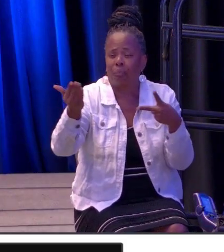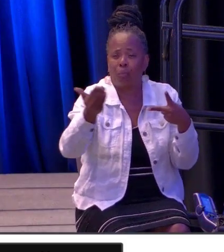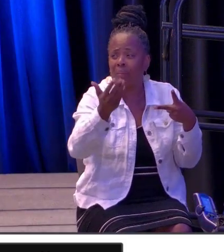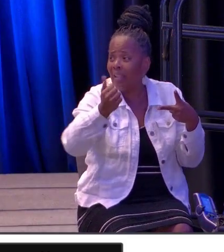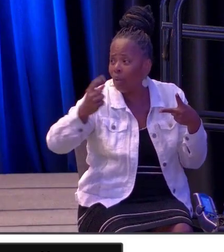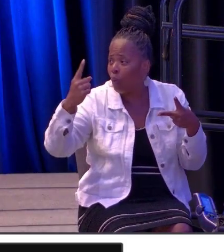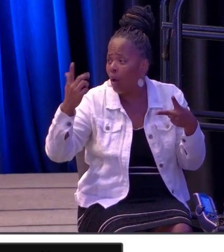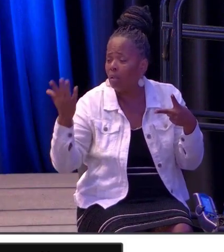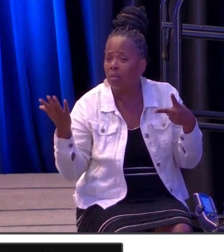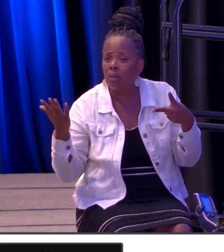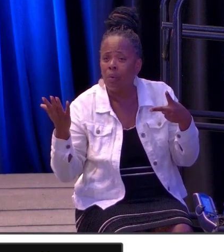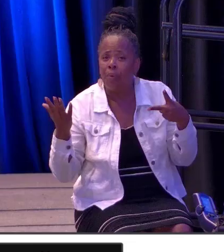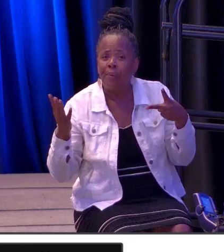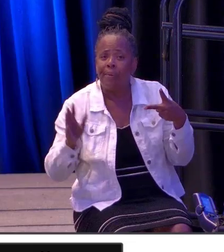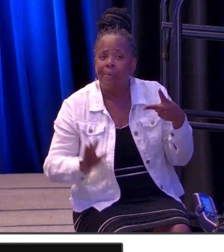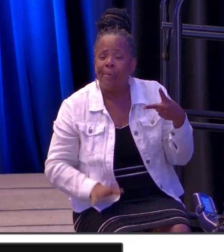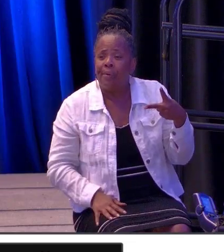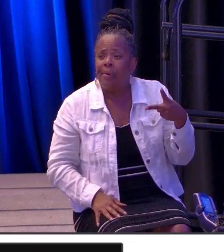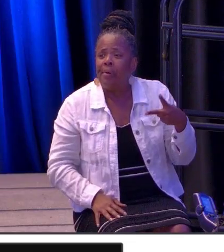Leland is working her way.